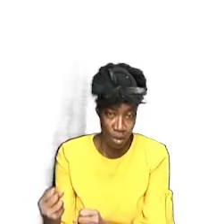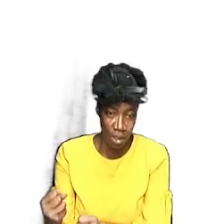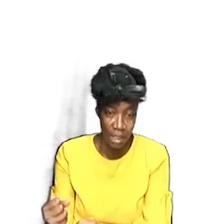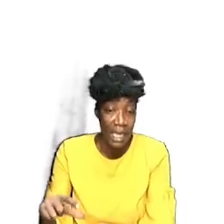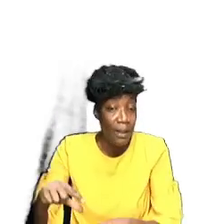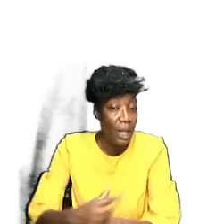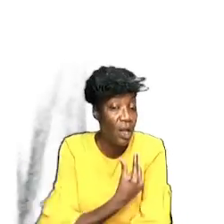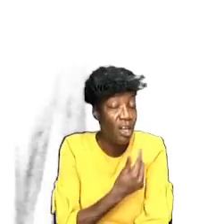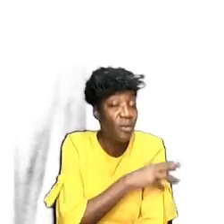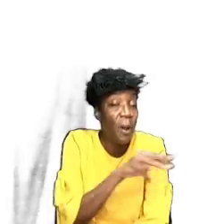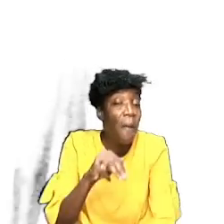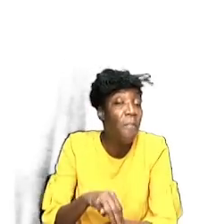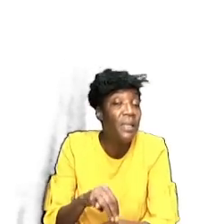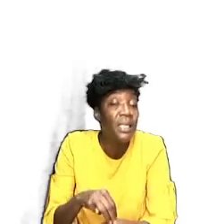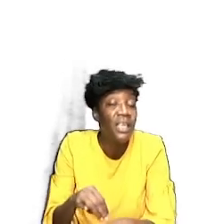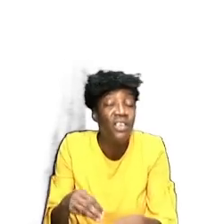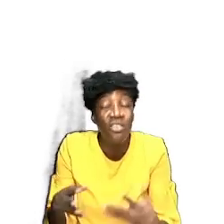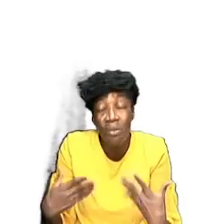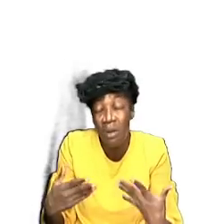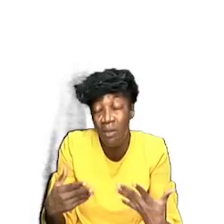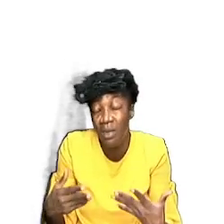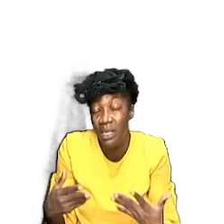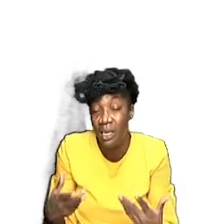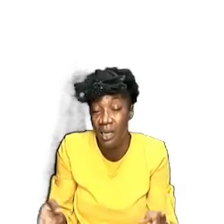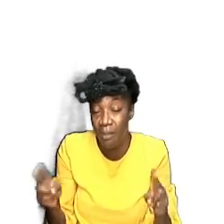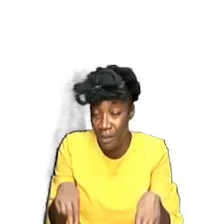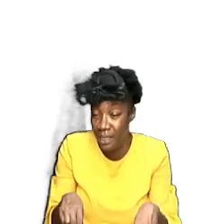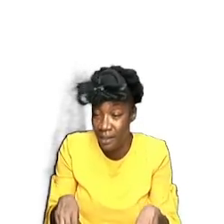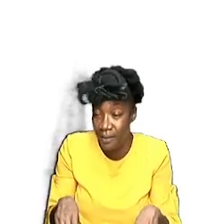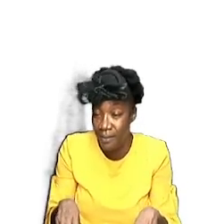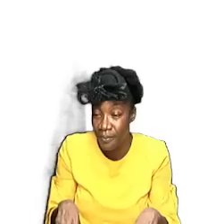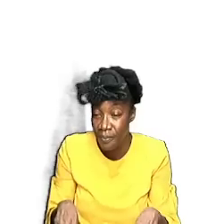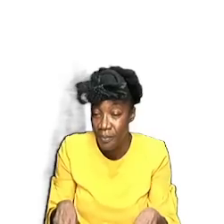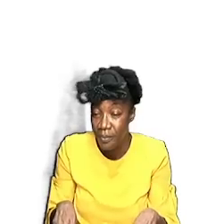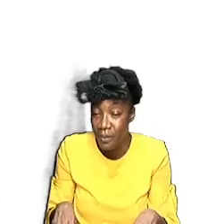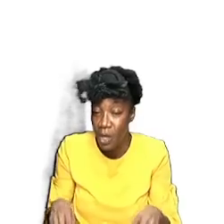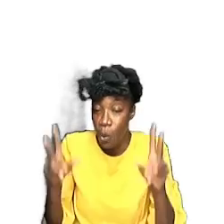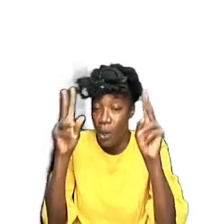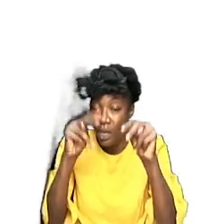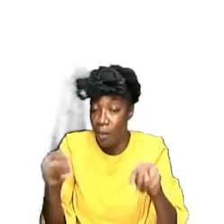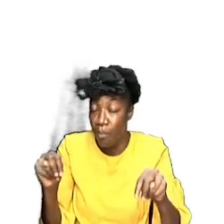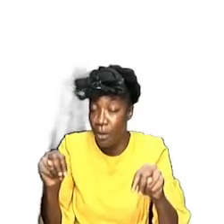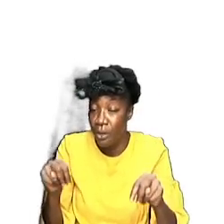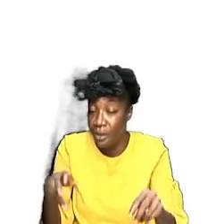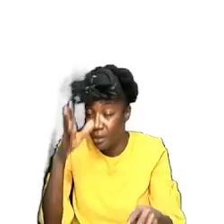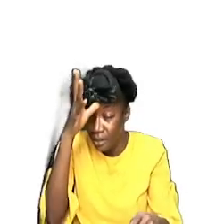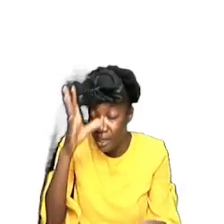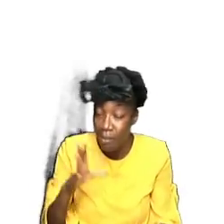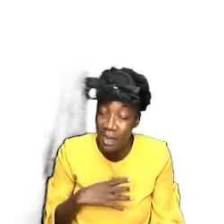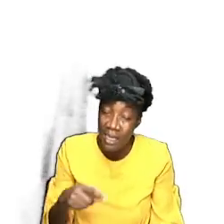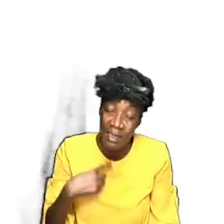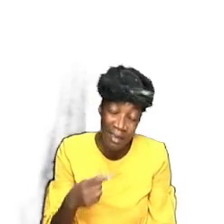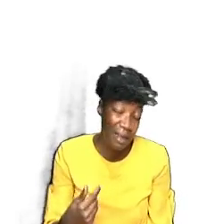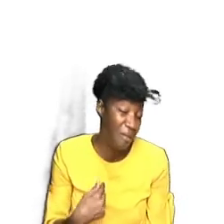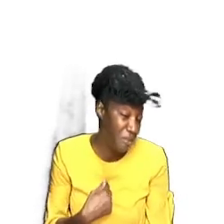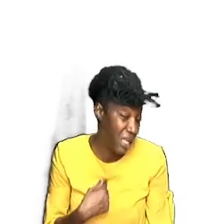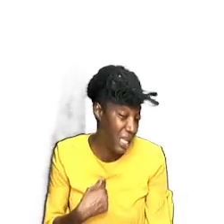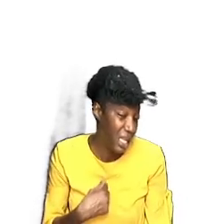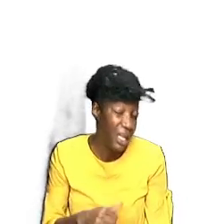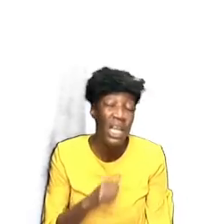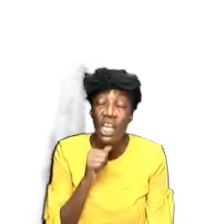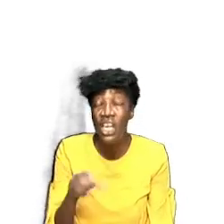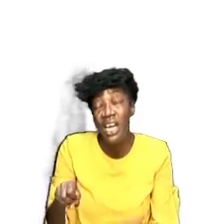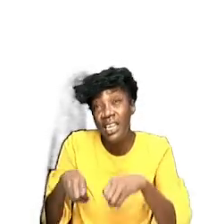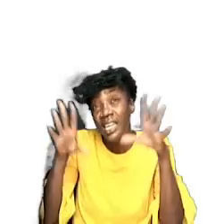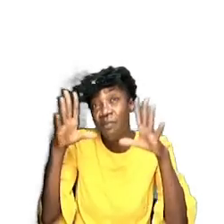that irrespective of what comes my way. That is why when they were burning Polycarp at the stake, he could have said, look here, I'm not going to give up on my